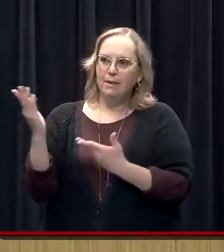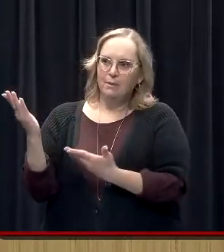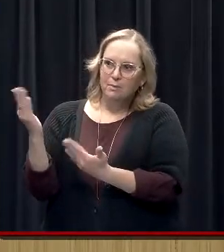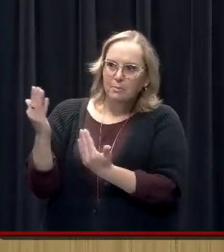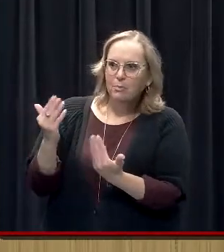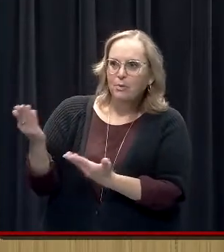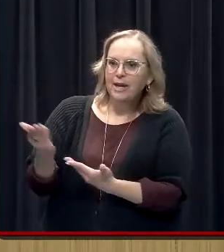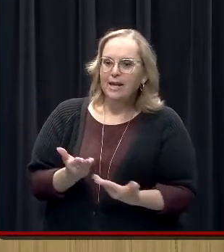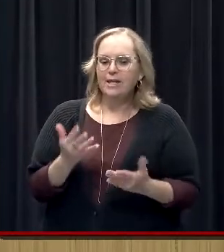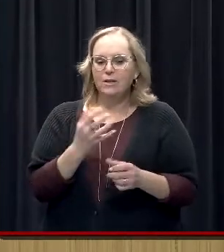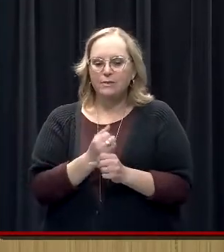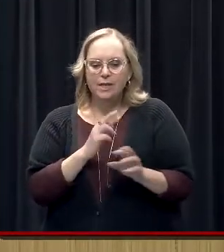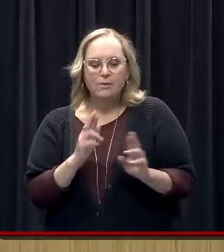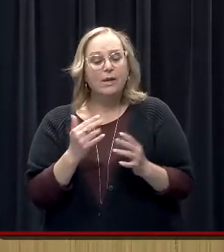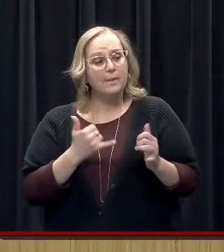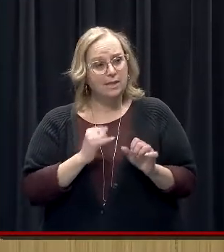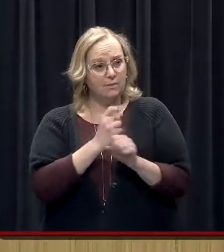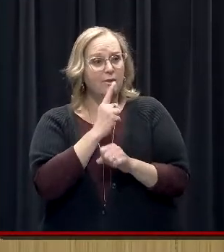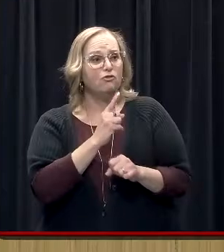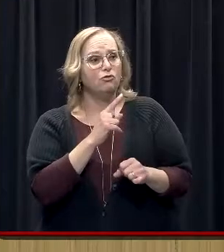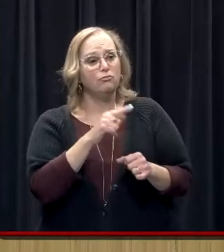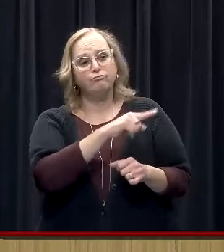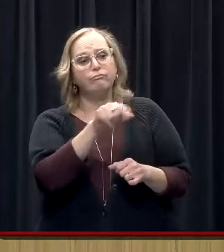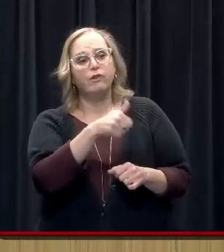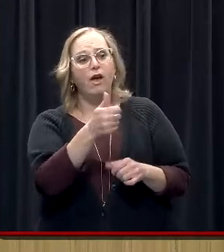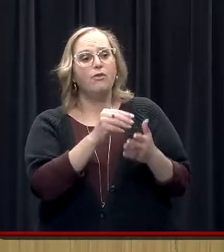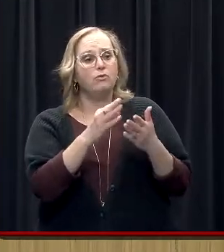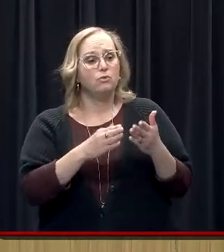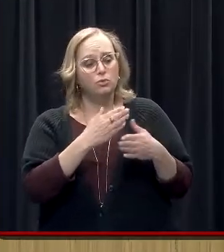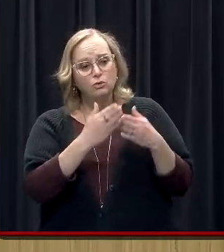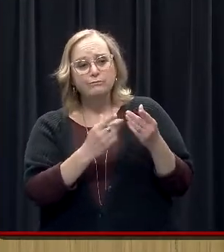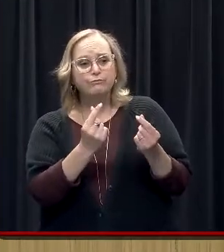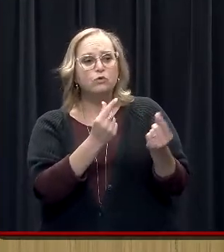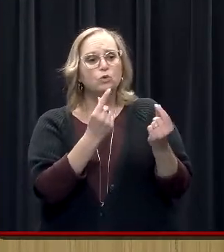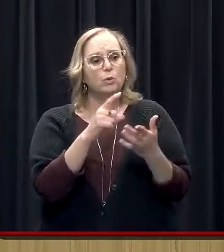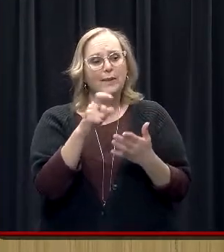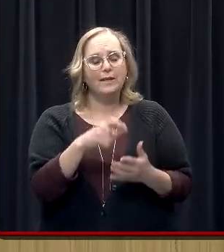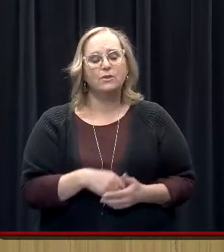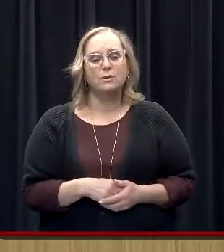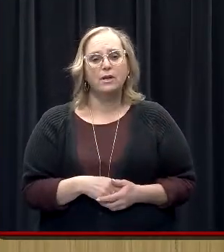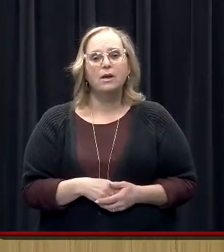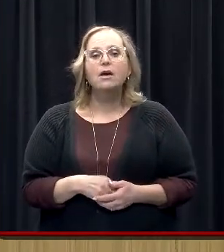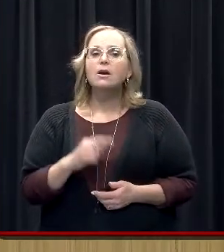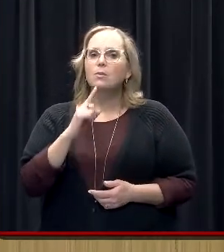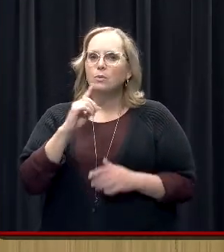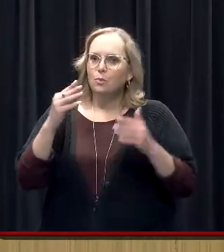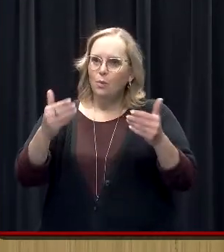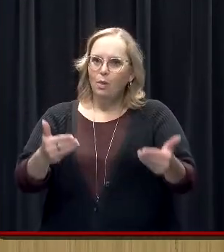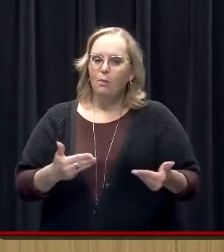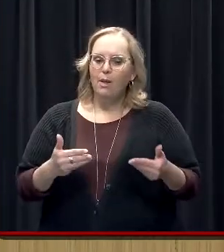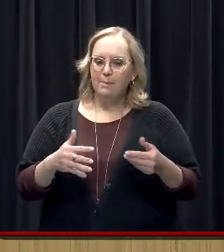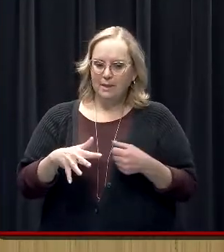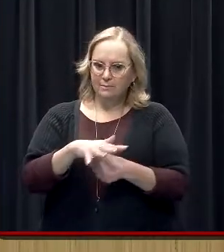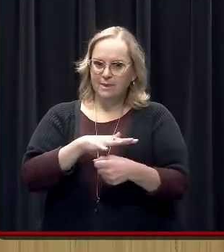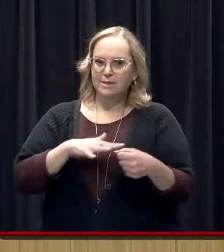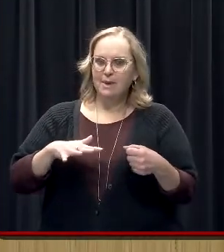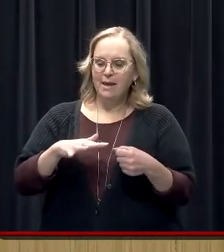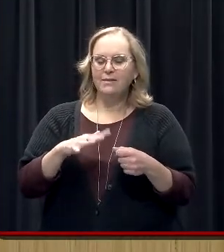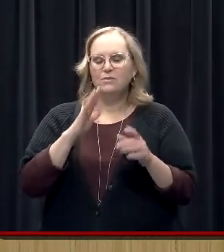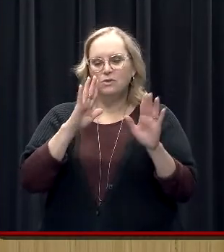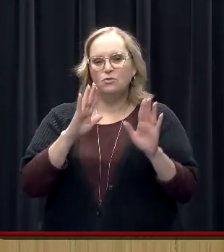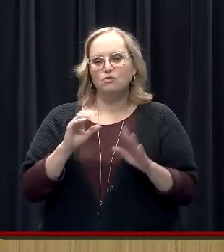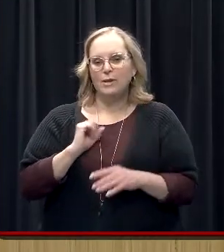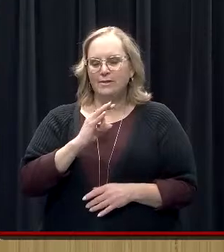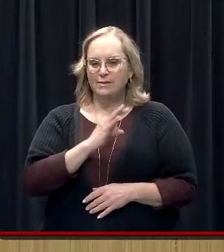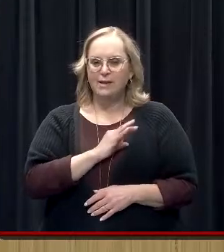still making sure the students were getting done what they needed to. It was a really welcoming space, great staff, great administration, so